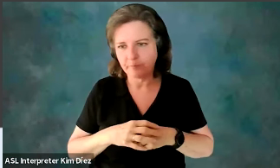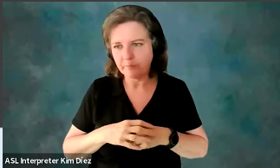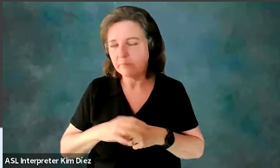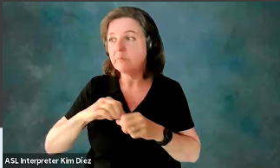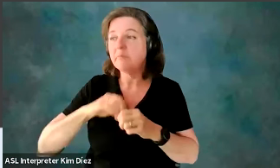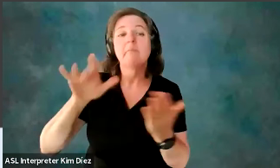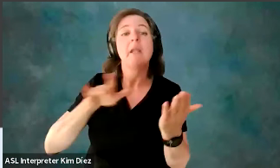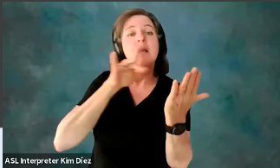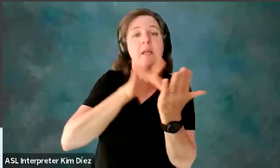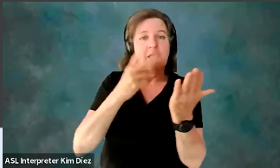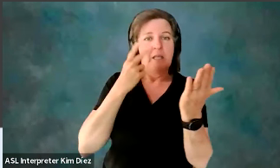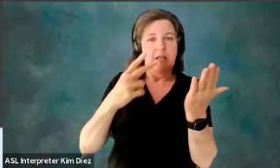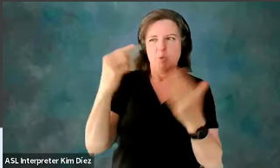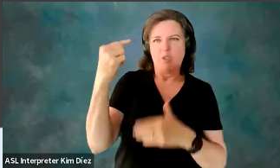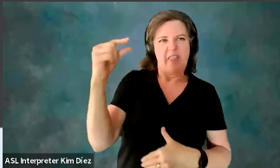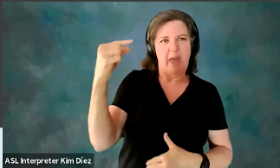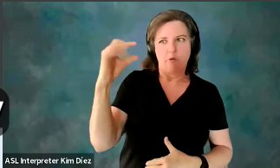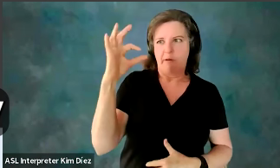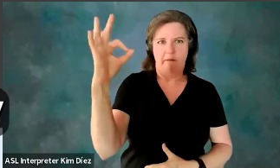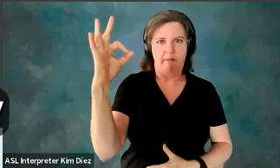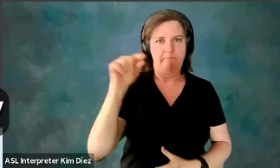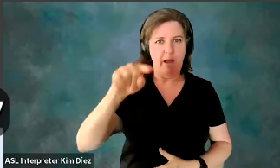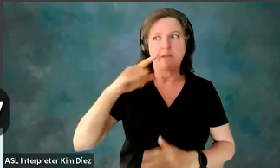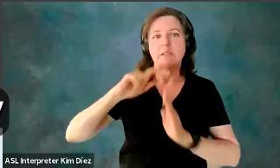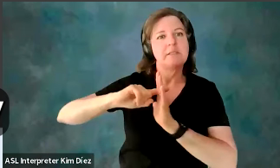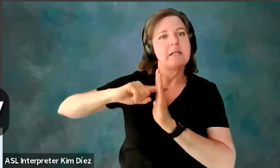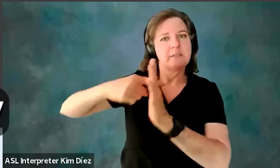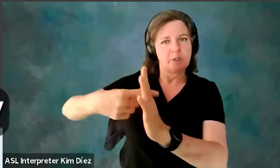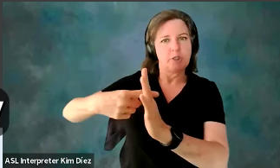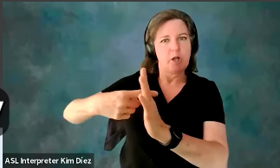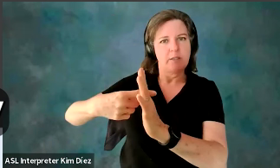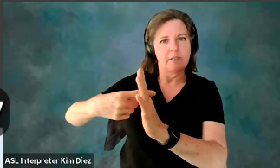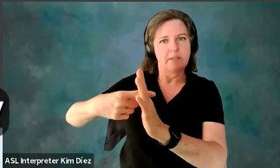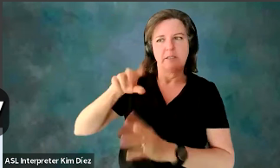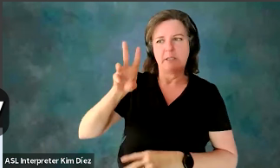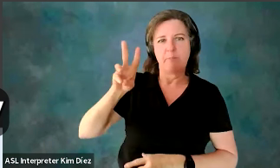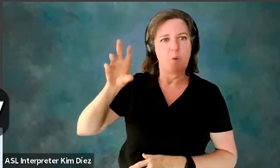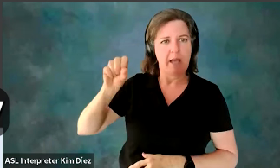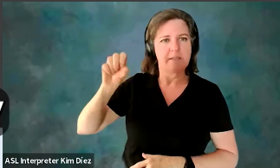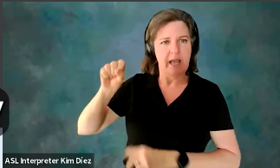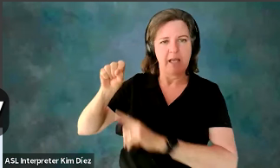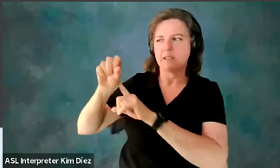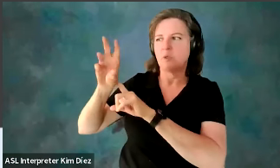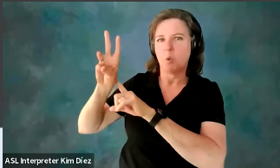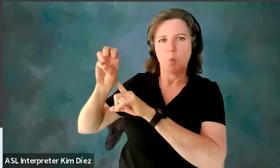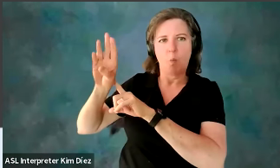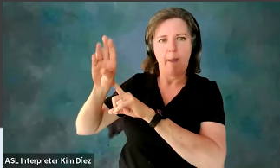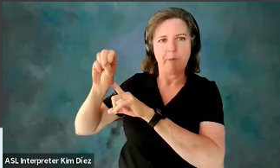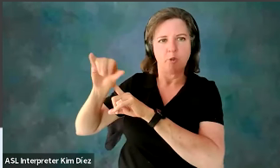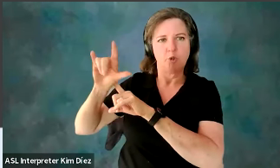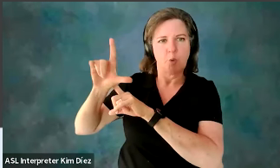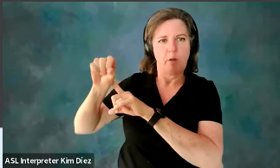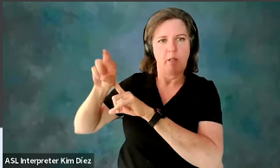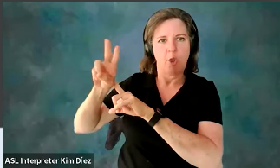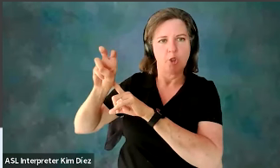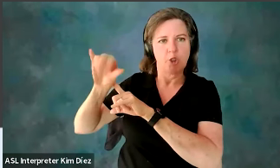you're going to see the green button, which is Start WSS. which is a web soil service. This is the